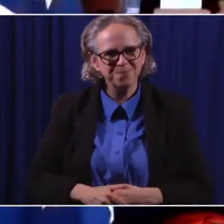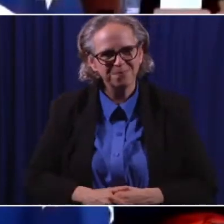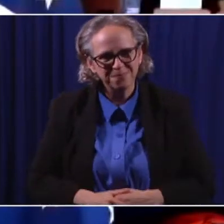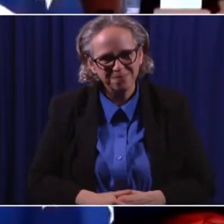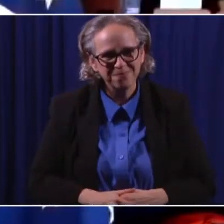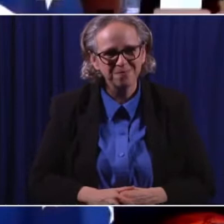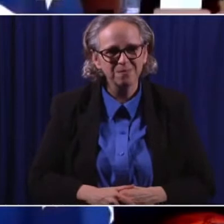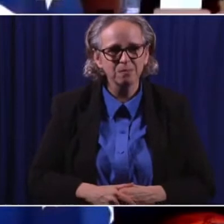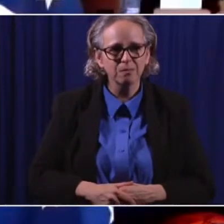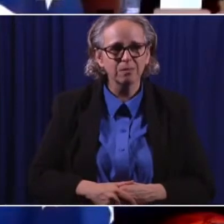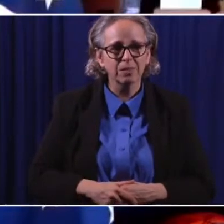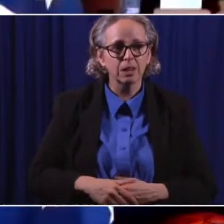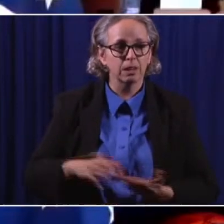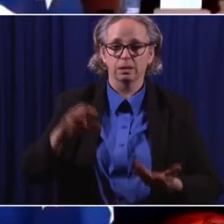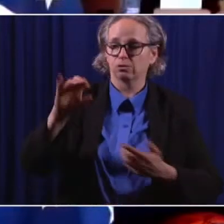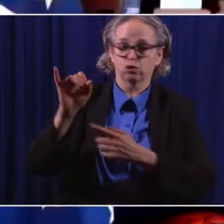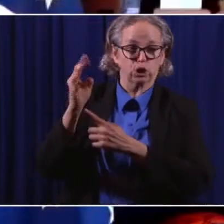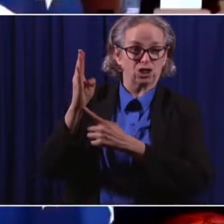currently